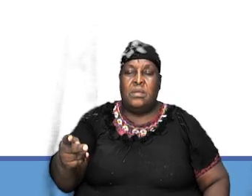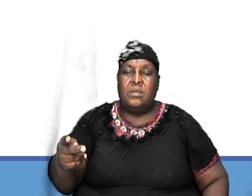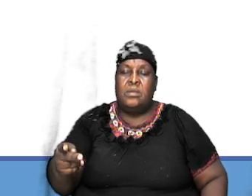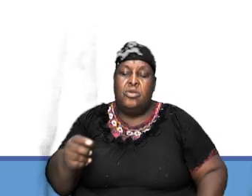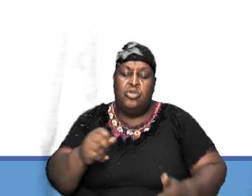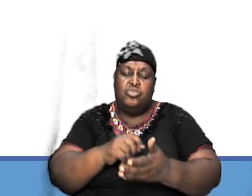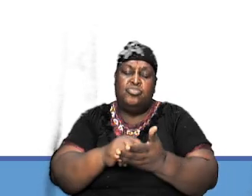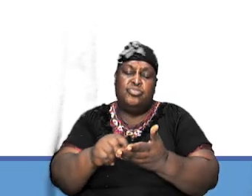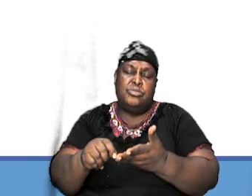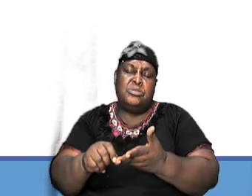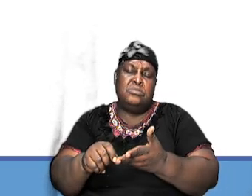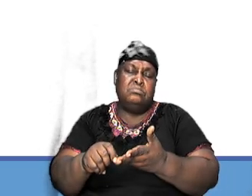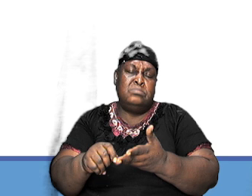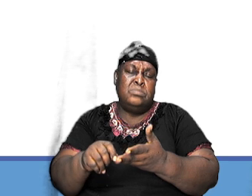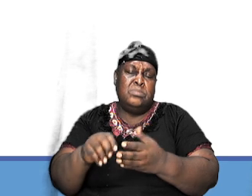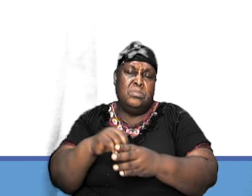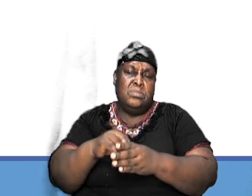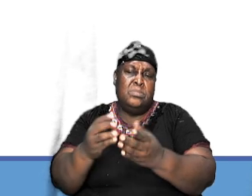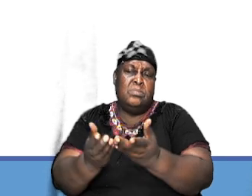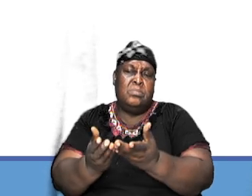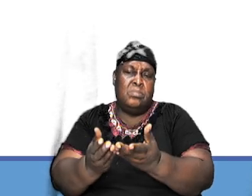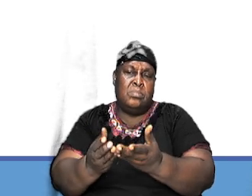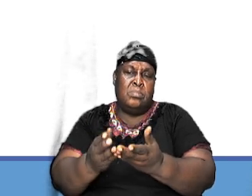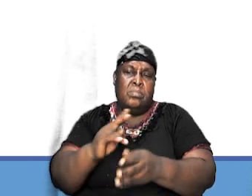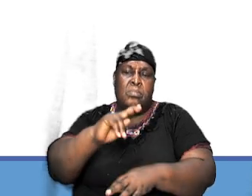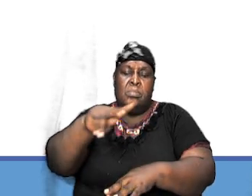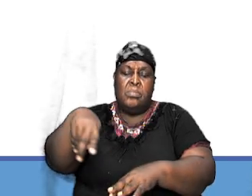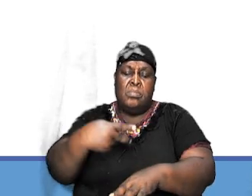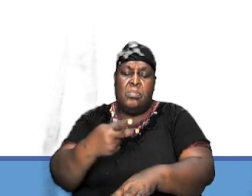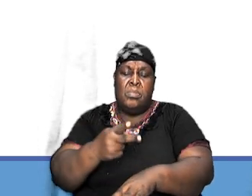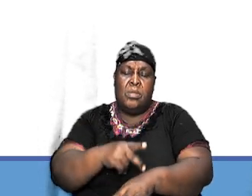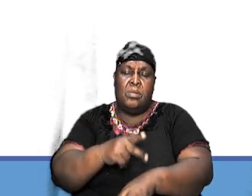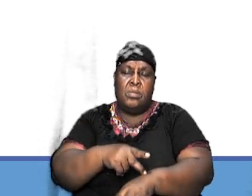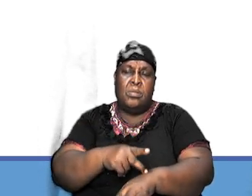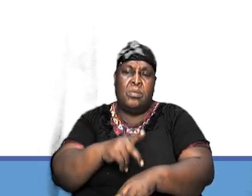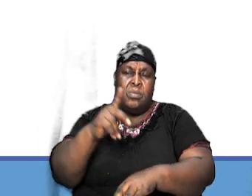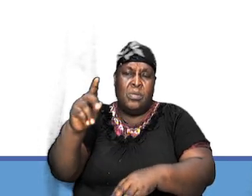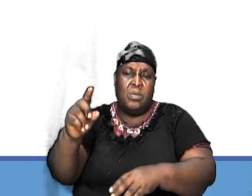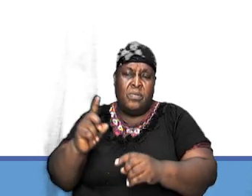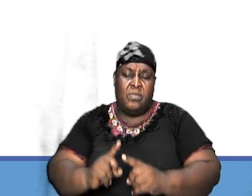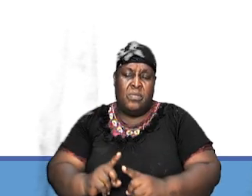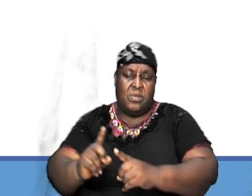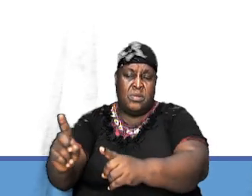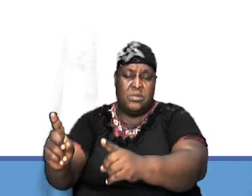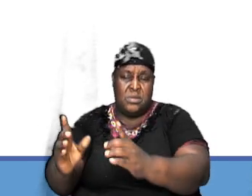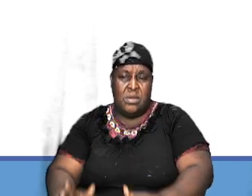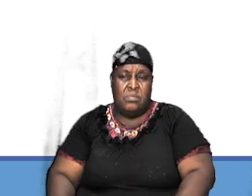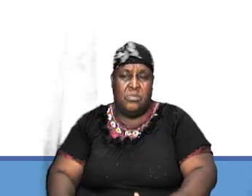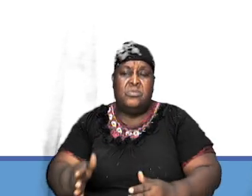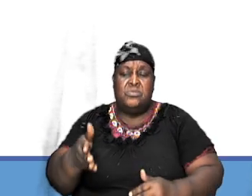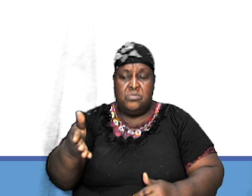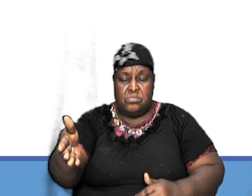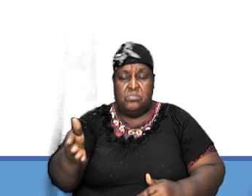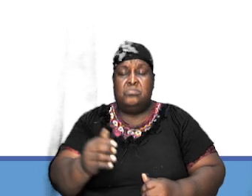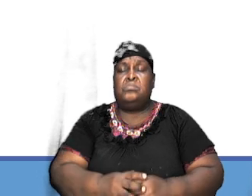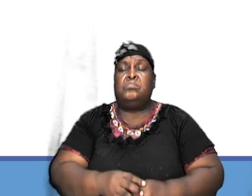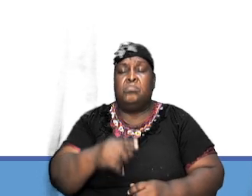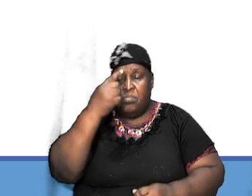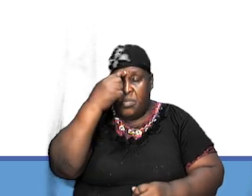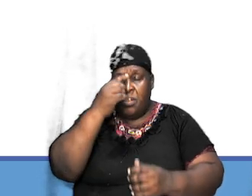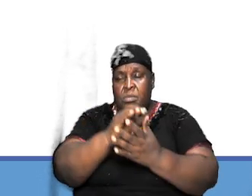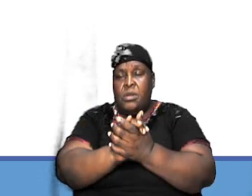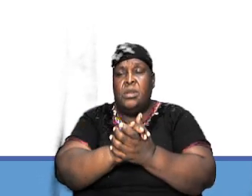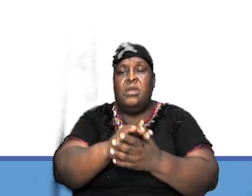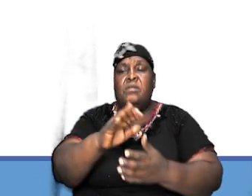written there. You know, Peter would probably be one of the disciples that would be there. It is believed that